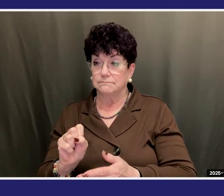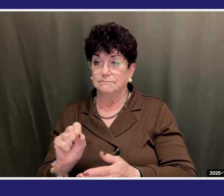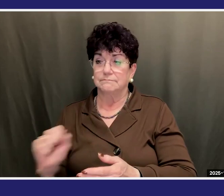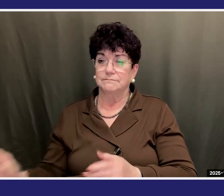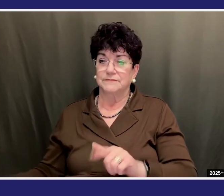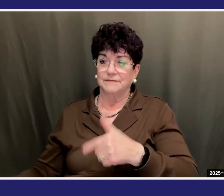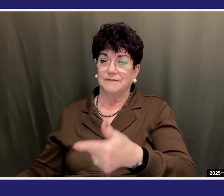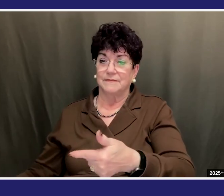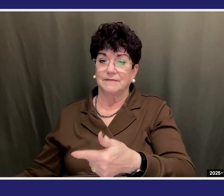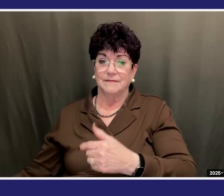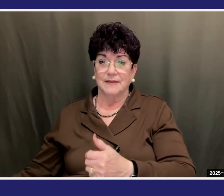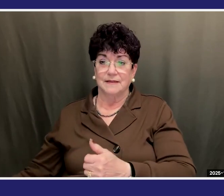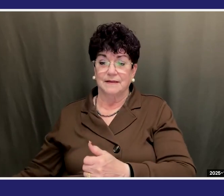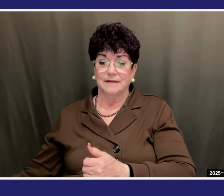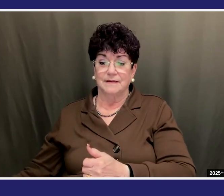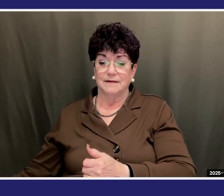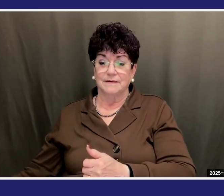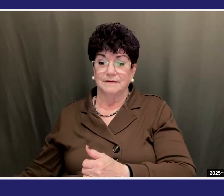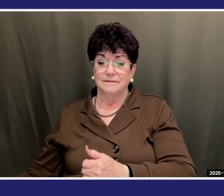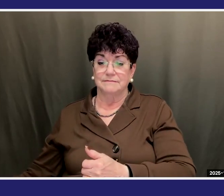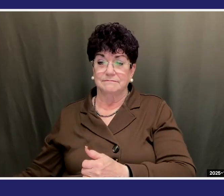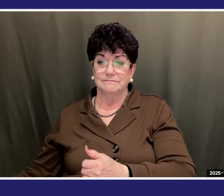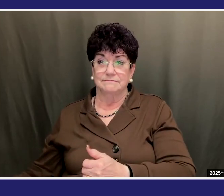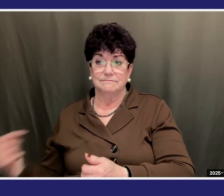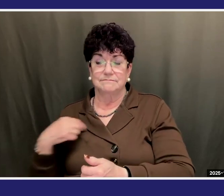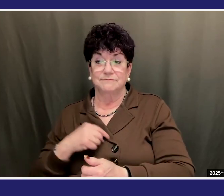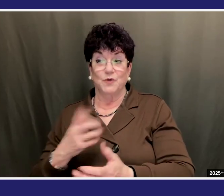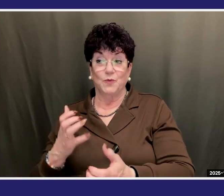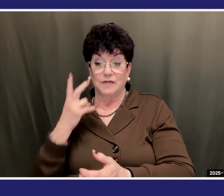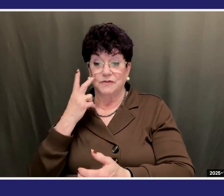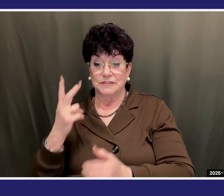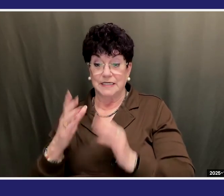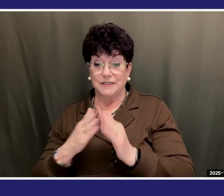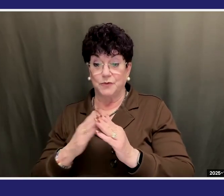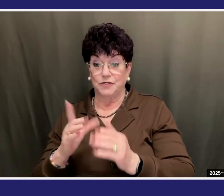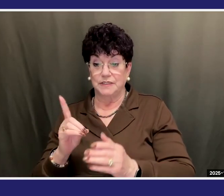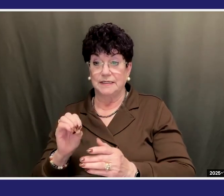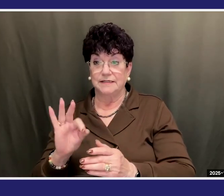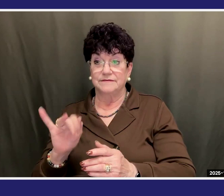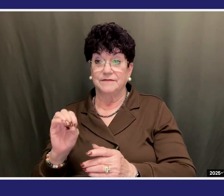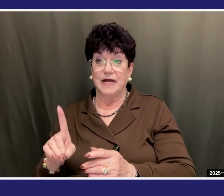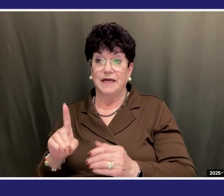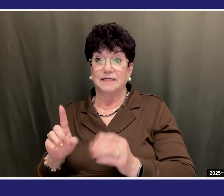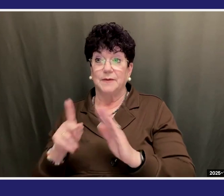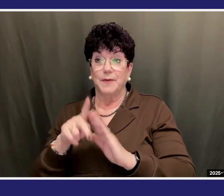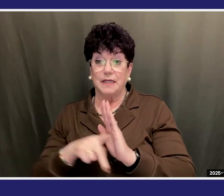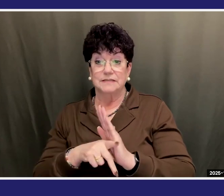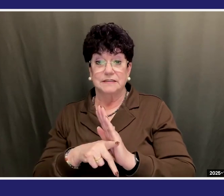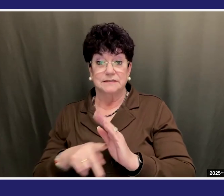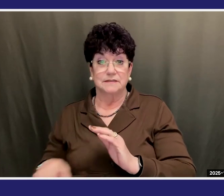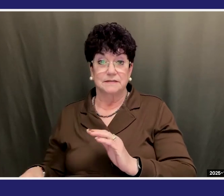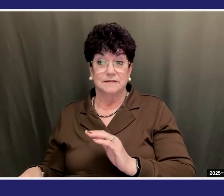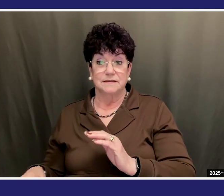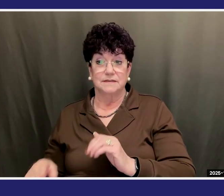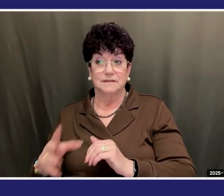varying capacity and resources. So we would love to see community-defined policy recommendations that acknowledge all of these